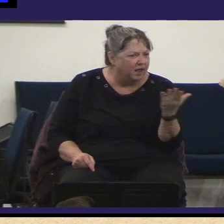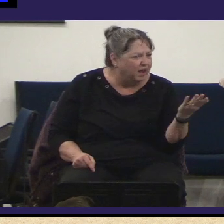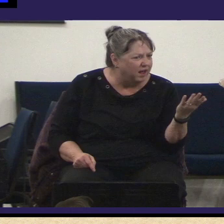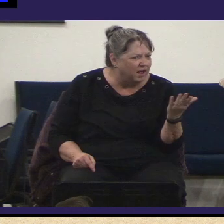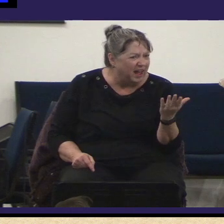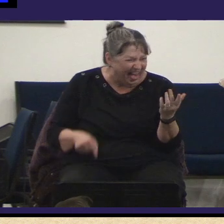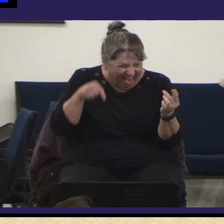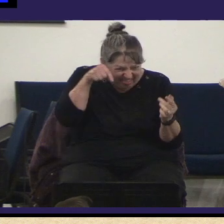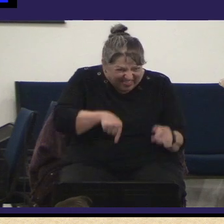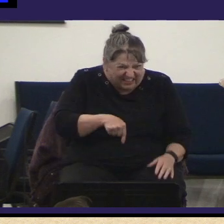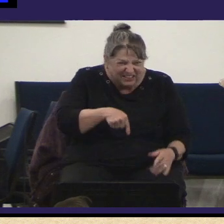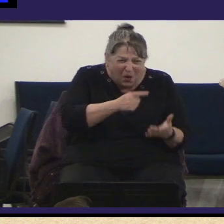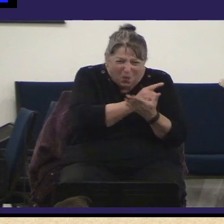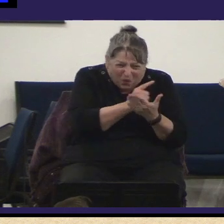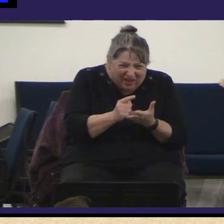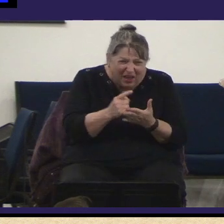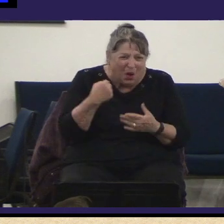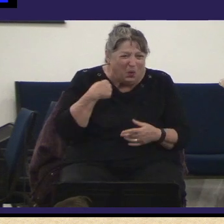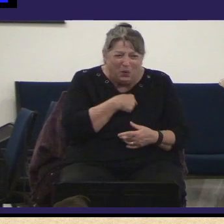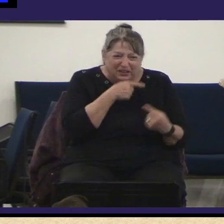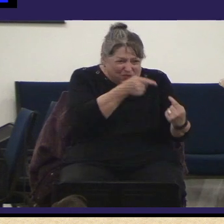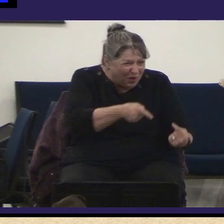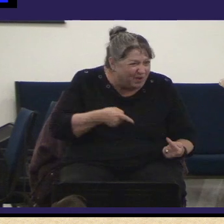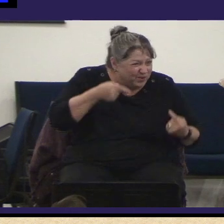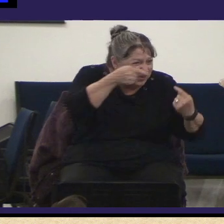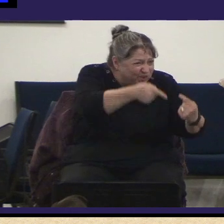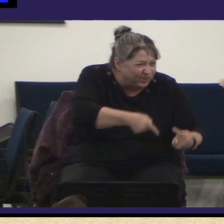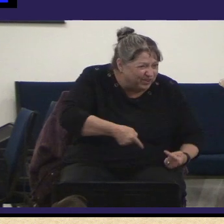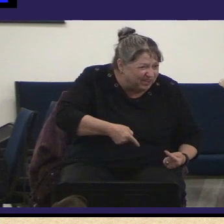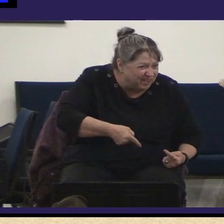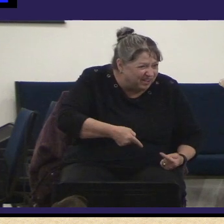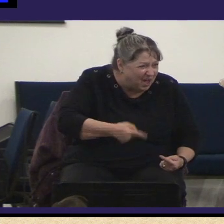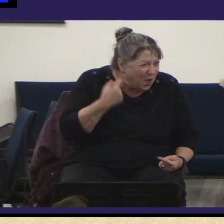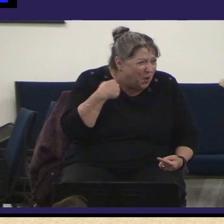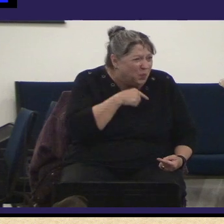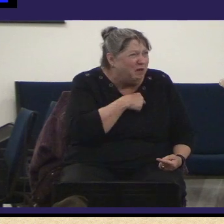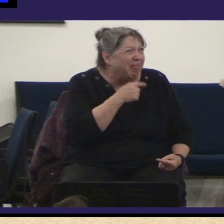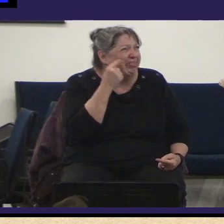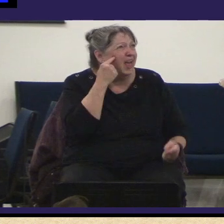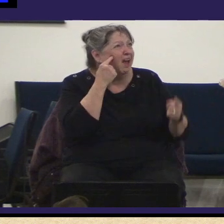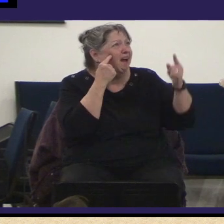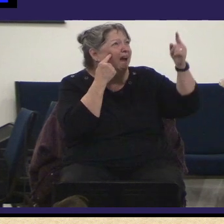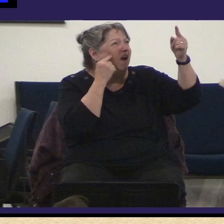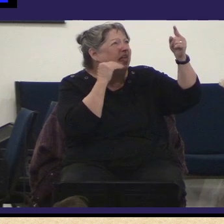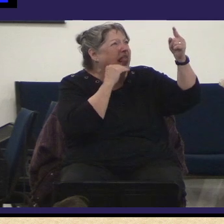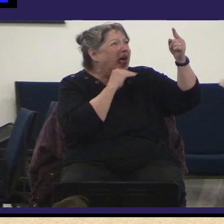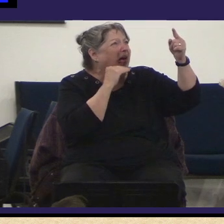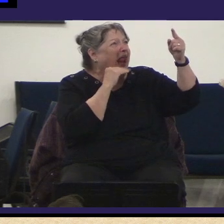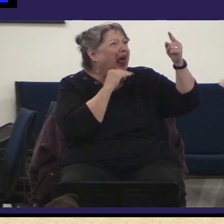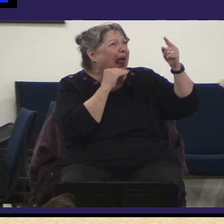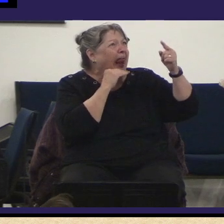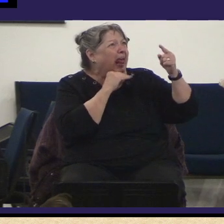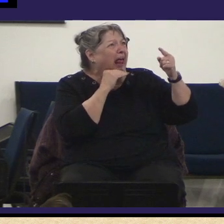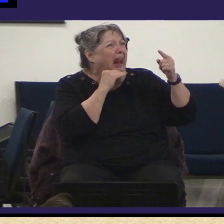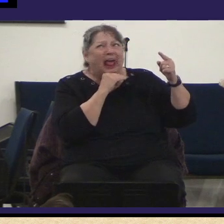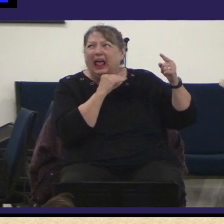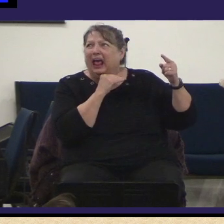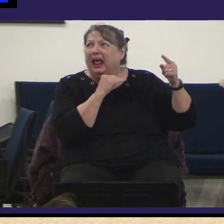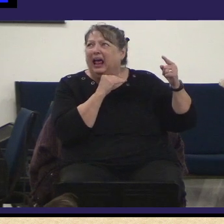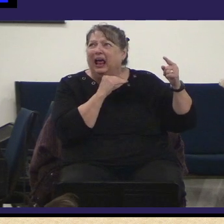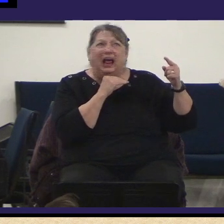devil when we're not in this book. We believe all kinds of